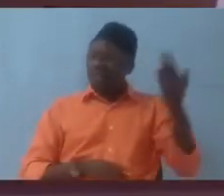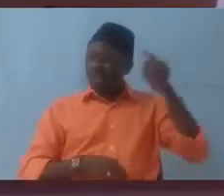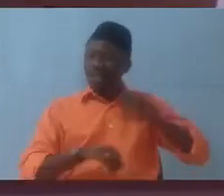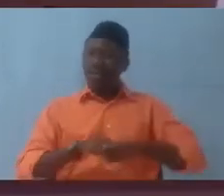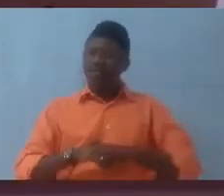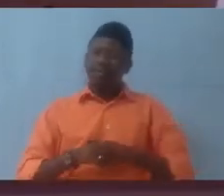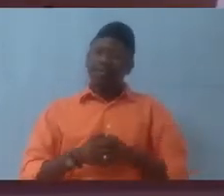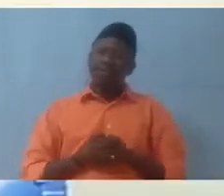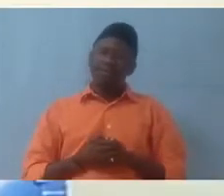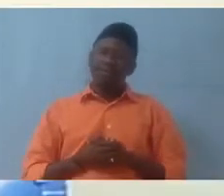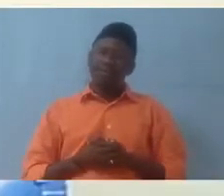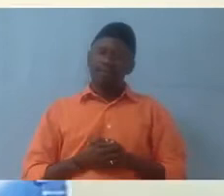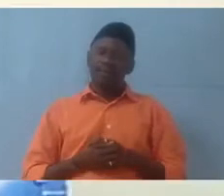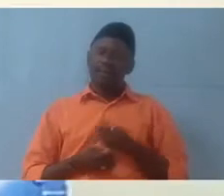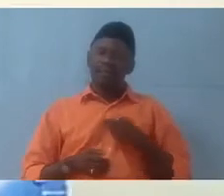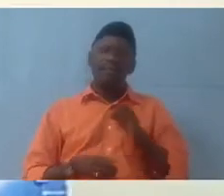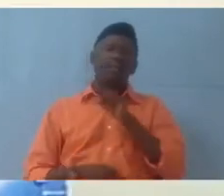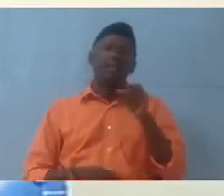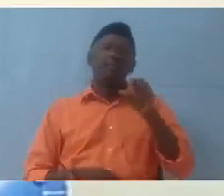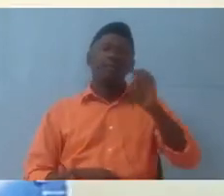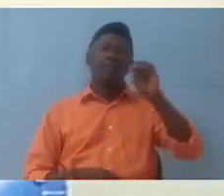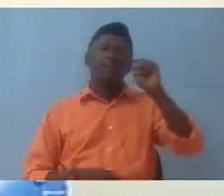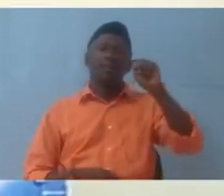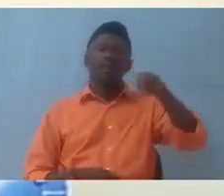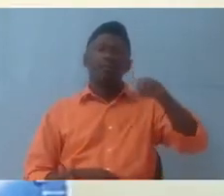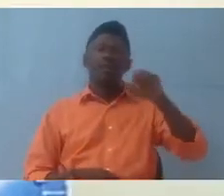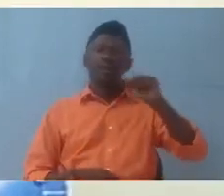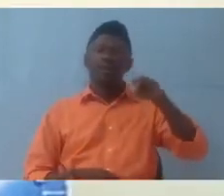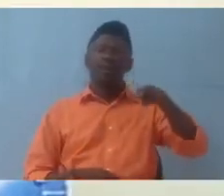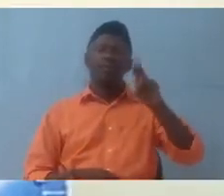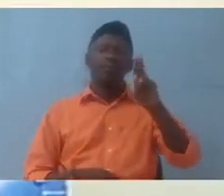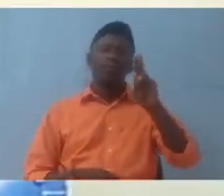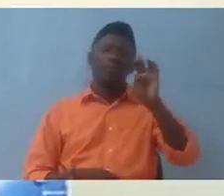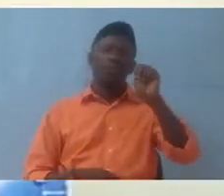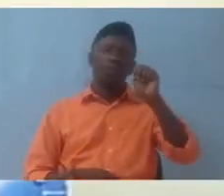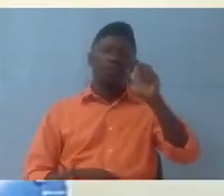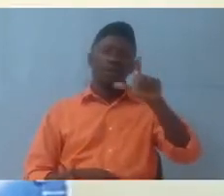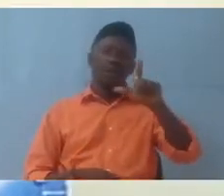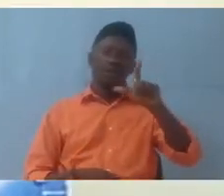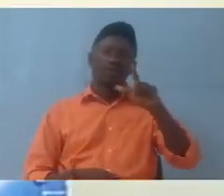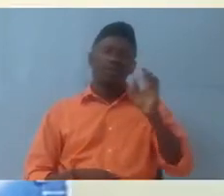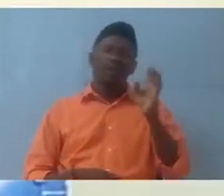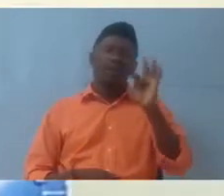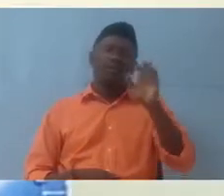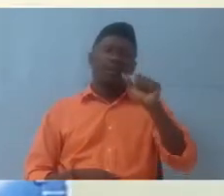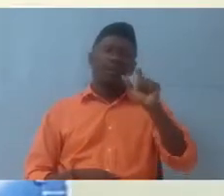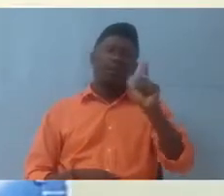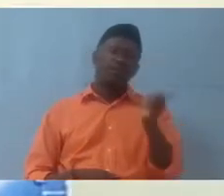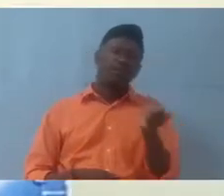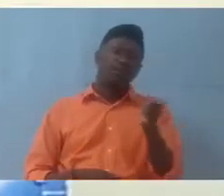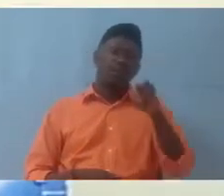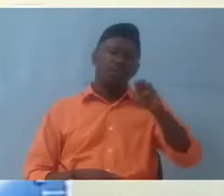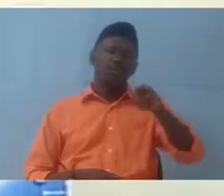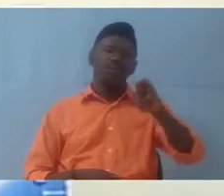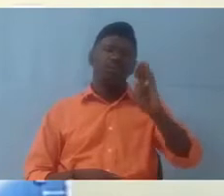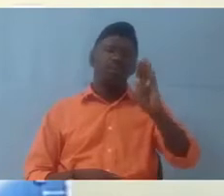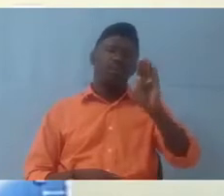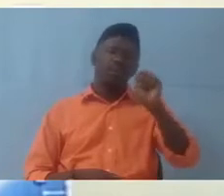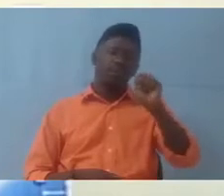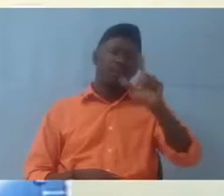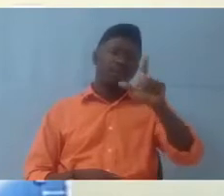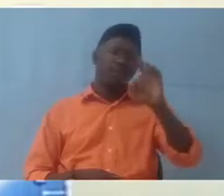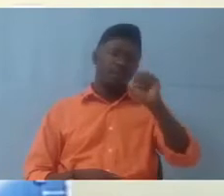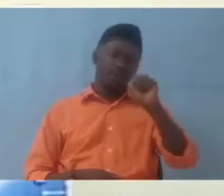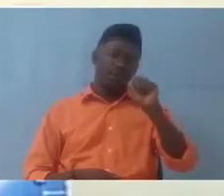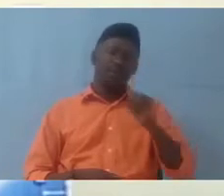bobu. This was Emmanuel Fagbele. Waaw ku ñu xamé Emmanuel Fagbele la. Yes, so I told the registrar the time.